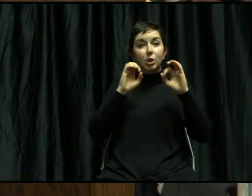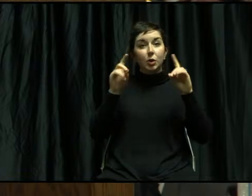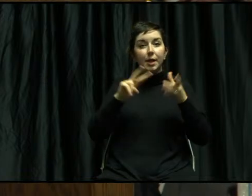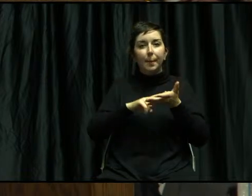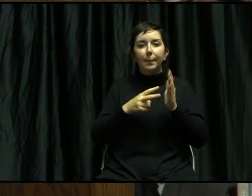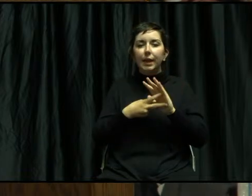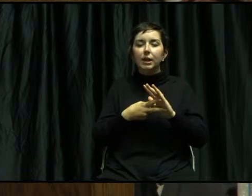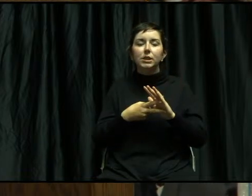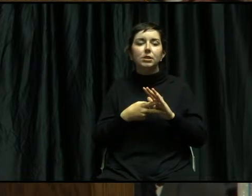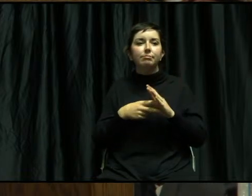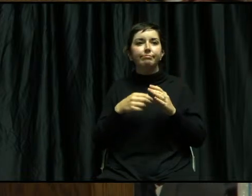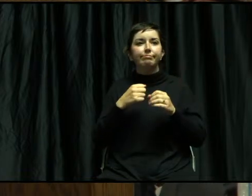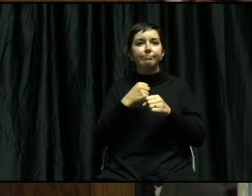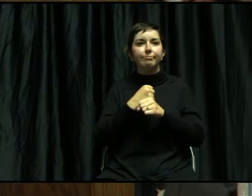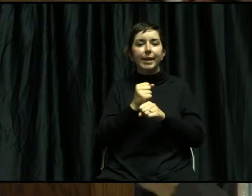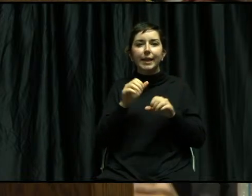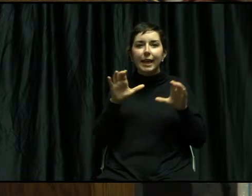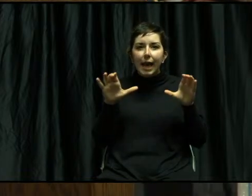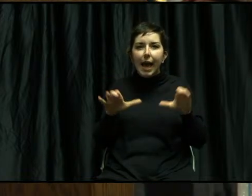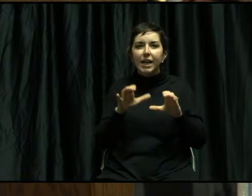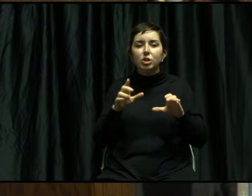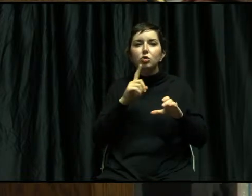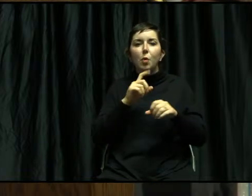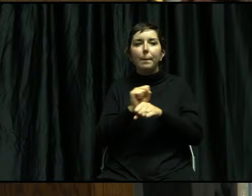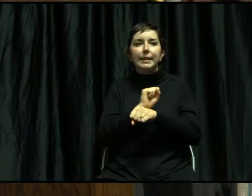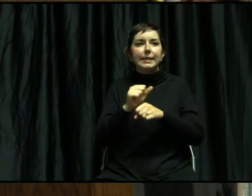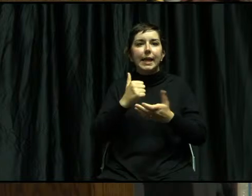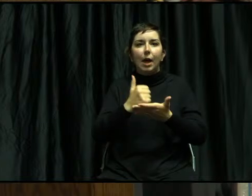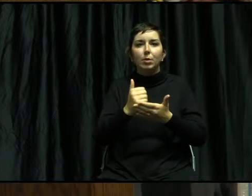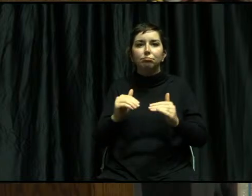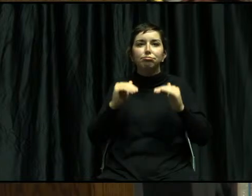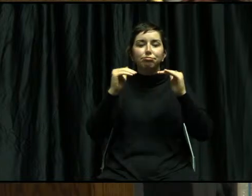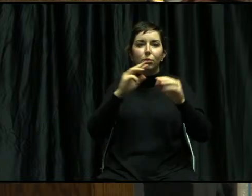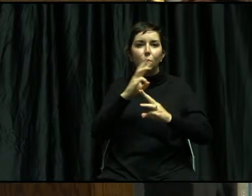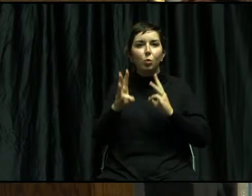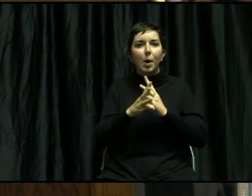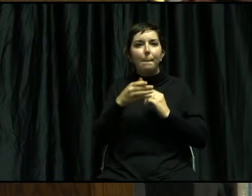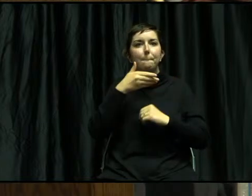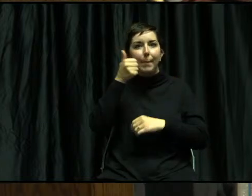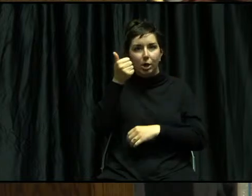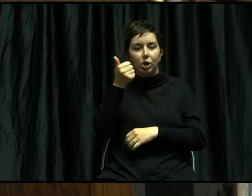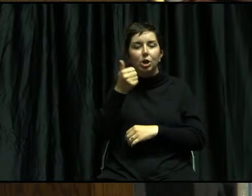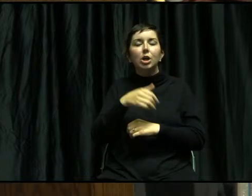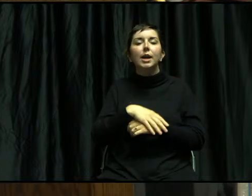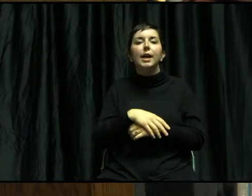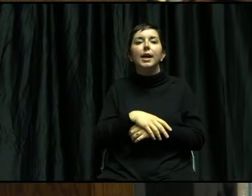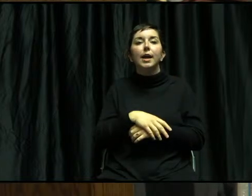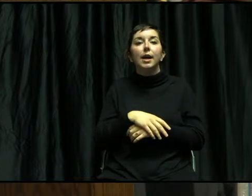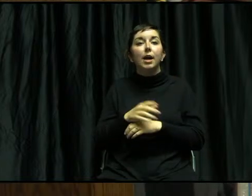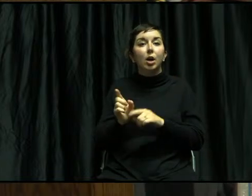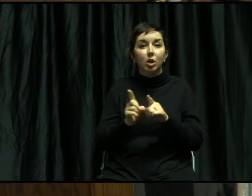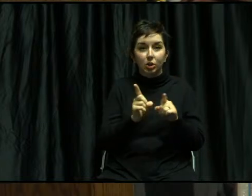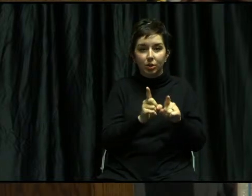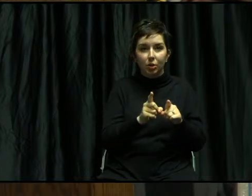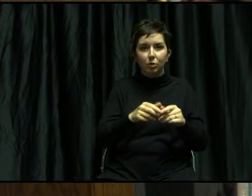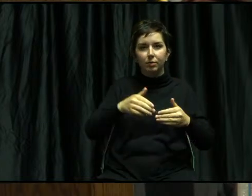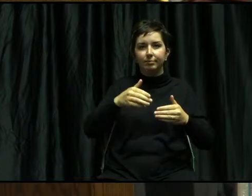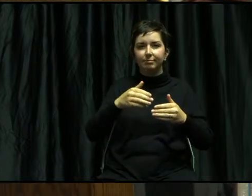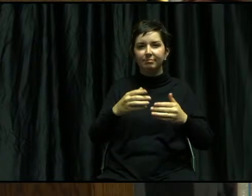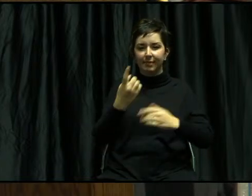Education means making an actionable difference in the world, knowledge in hand. And at the end of the